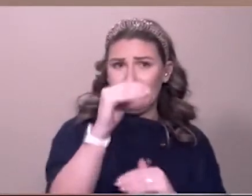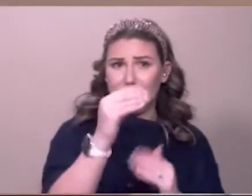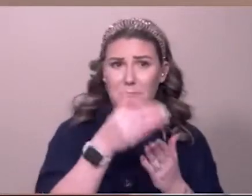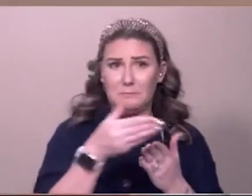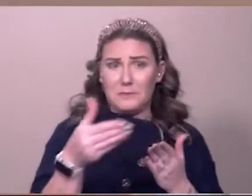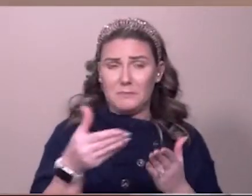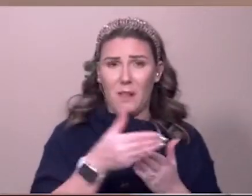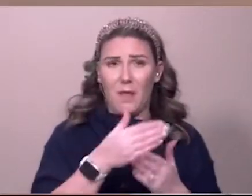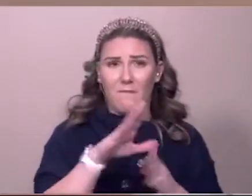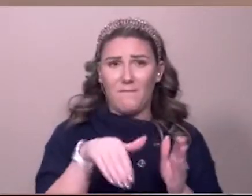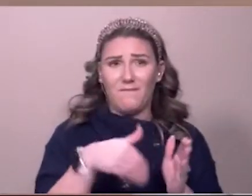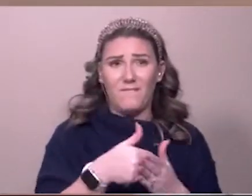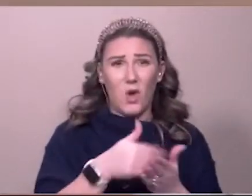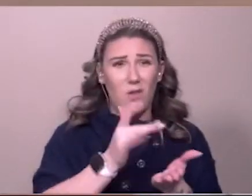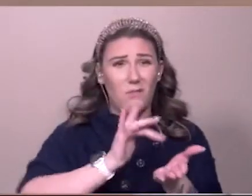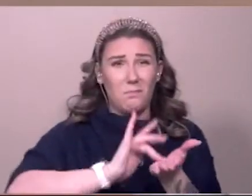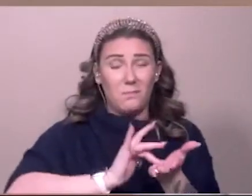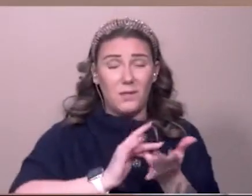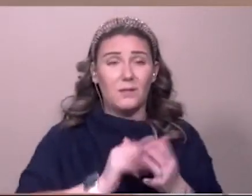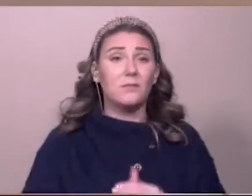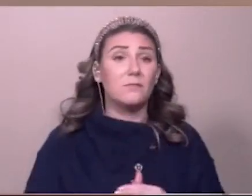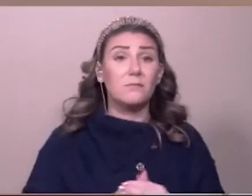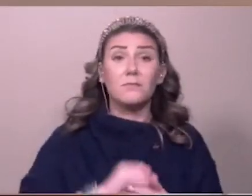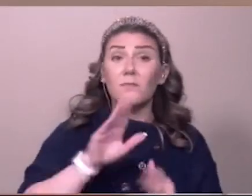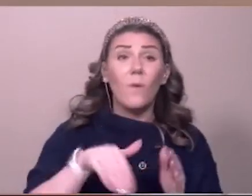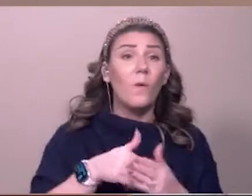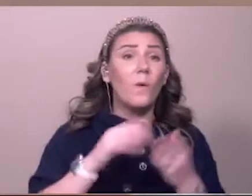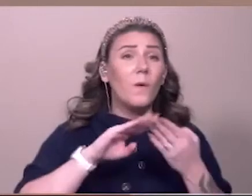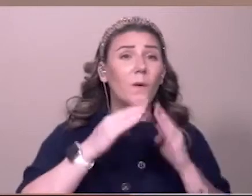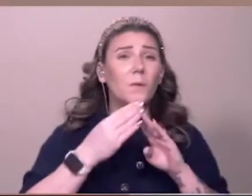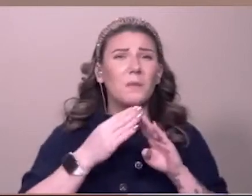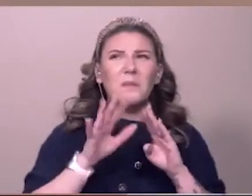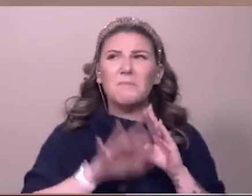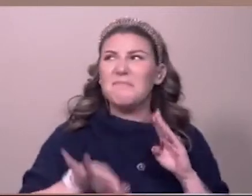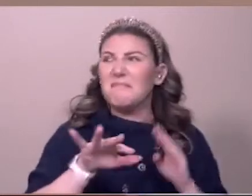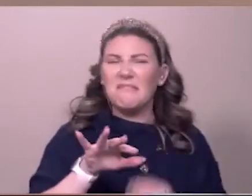those drugs. I think the entire community had about 60